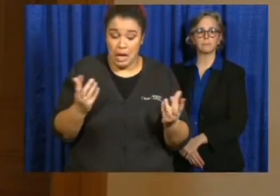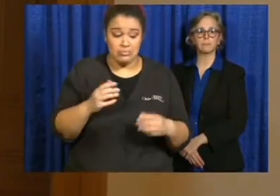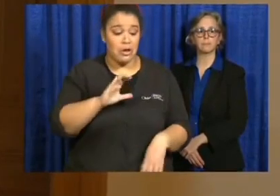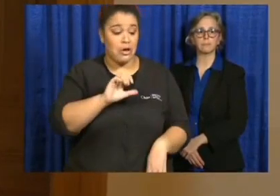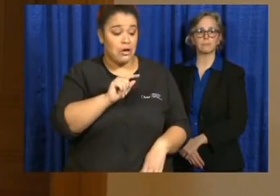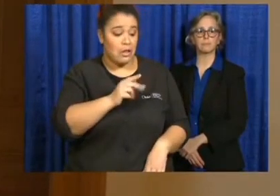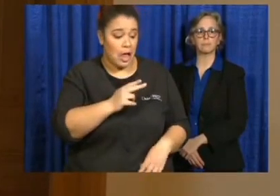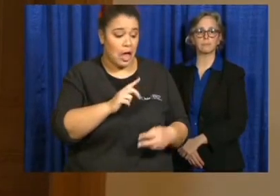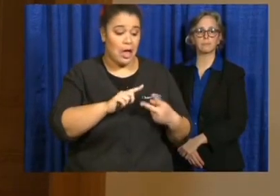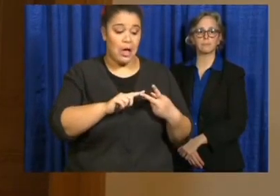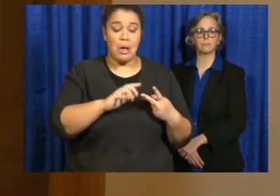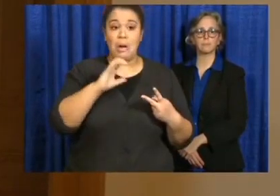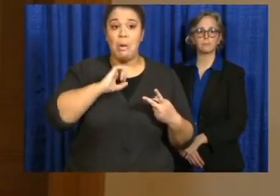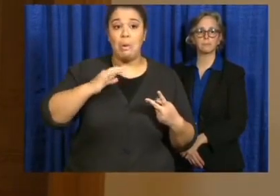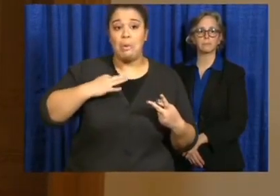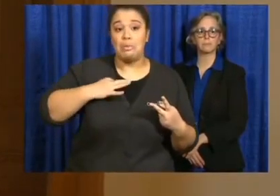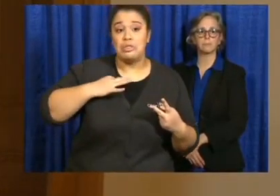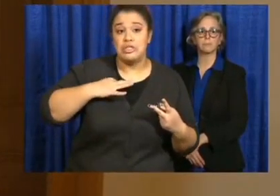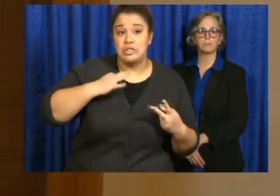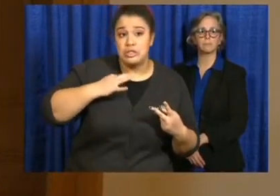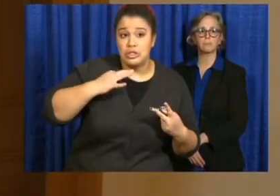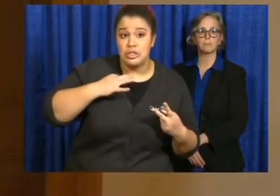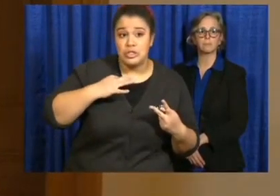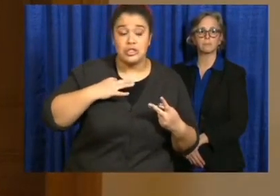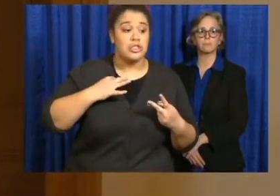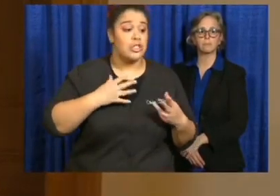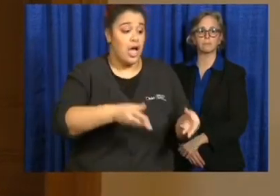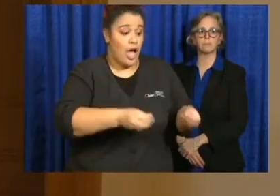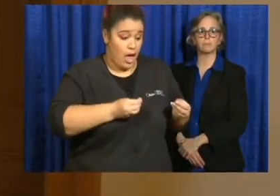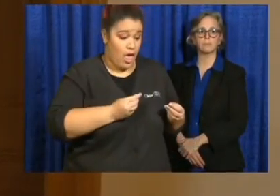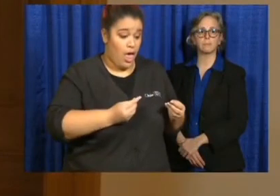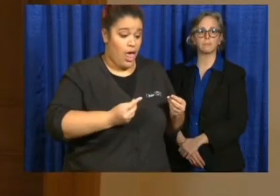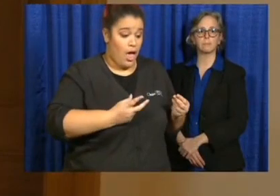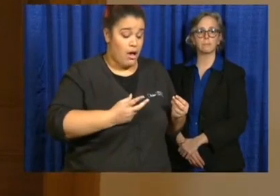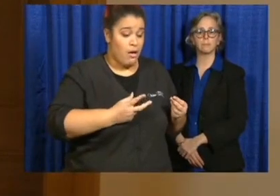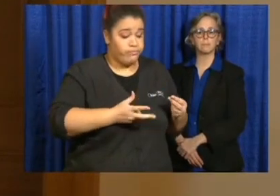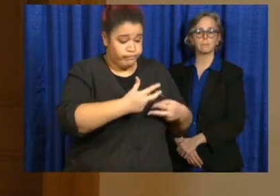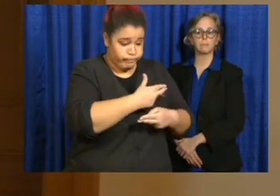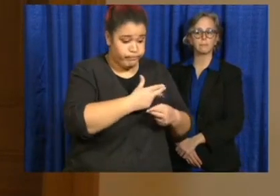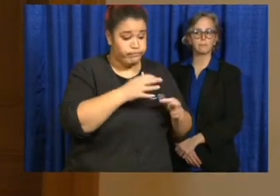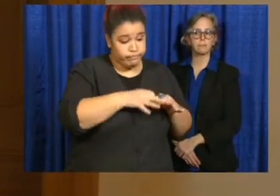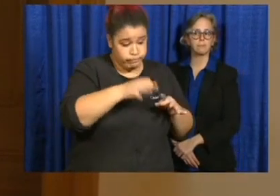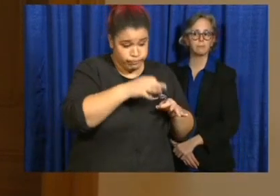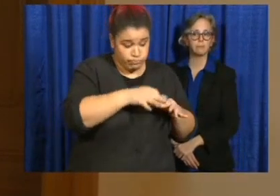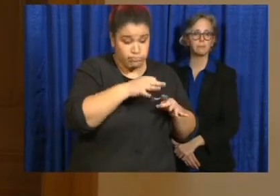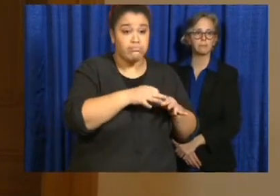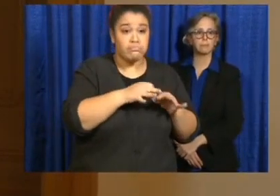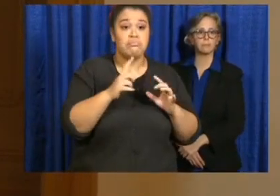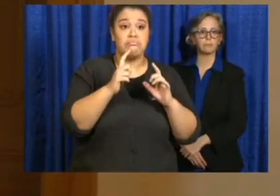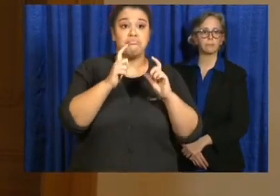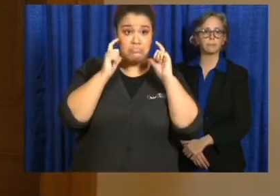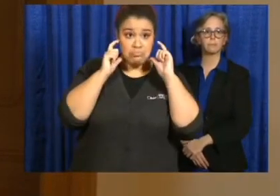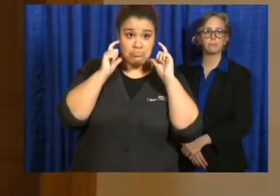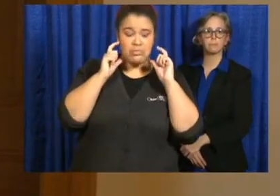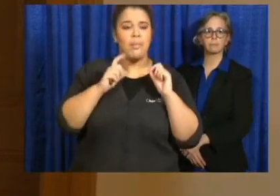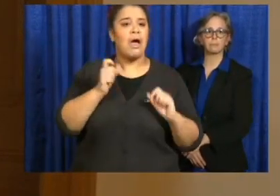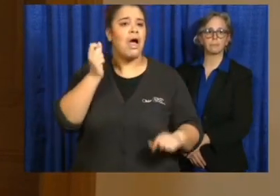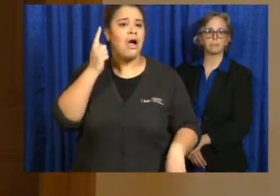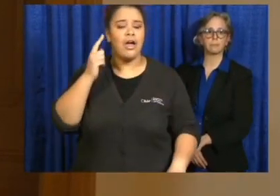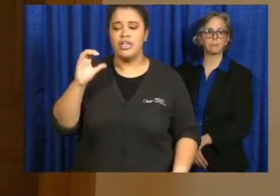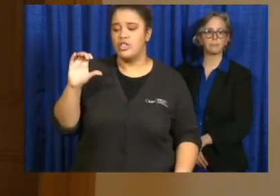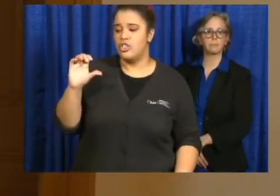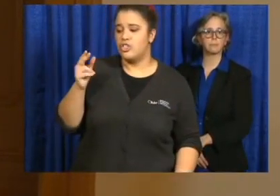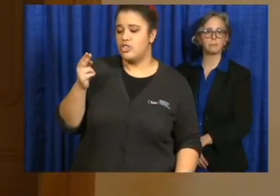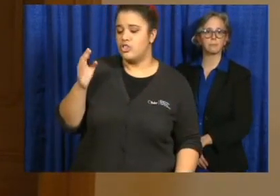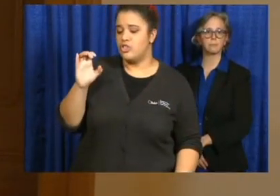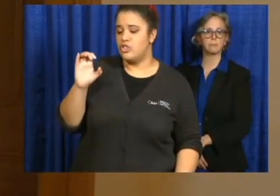old t-shirts. And in the Czech Republic, wearing those masks is required, and their infection rate is